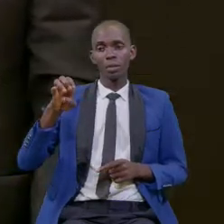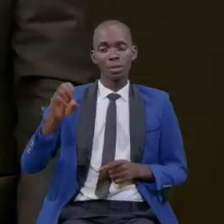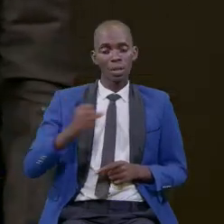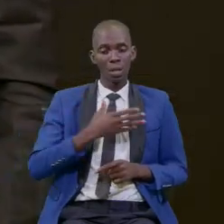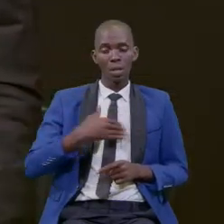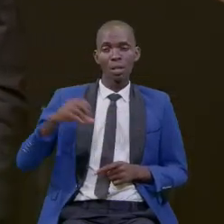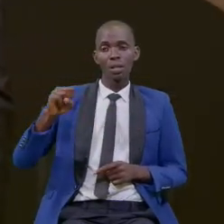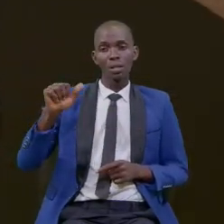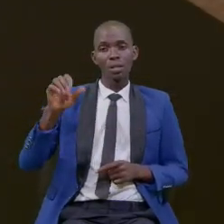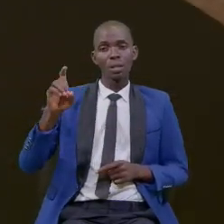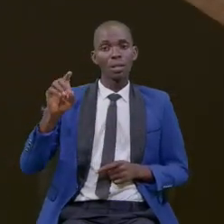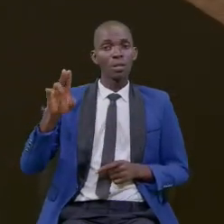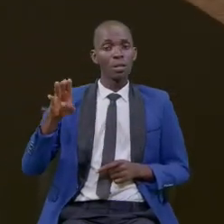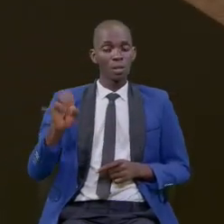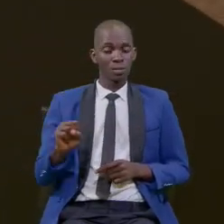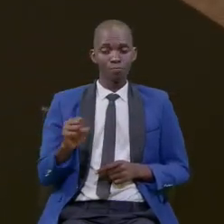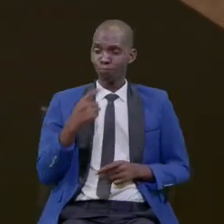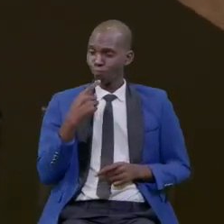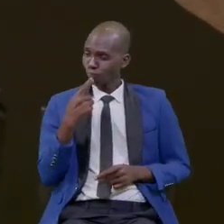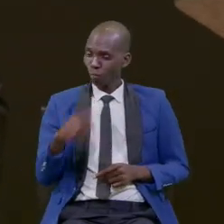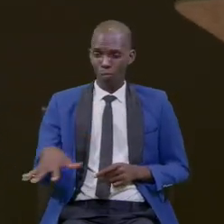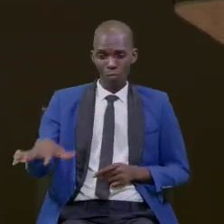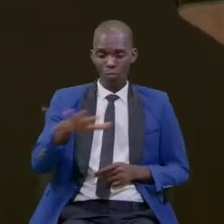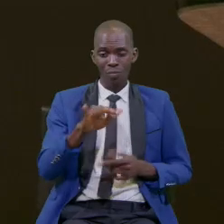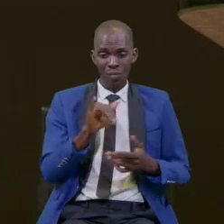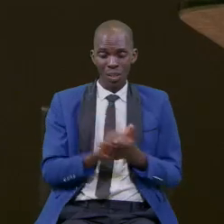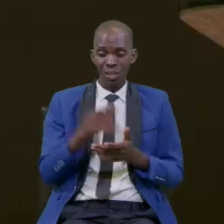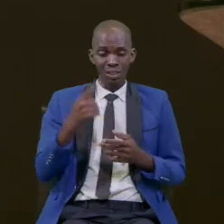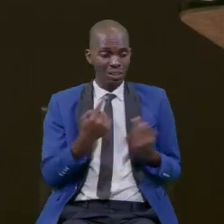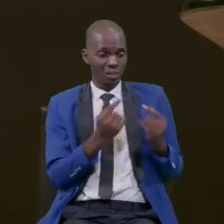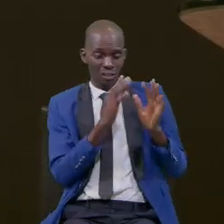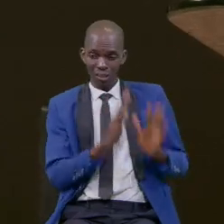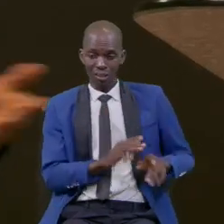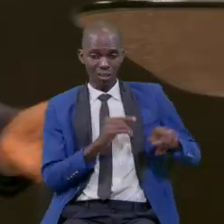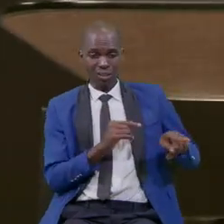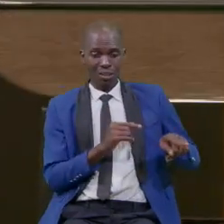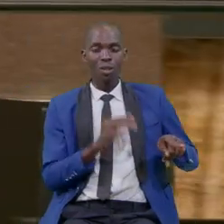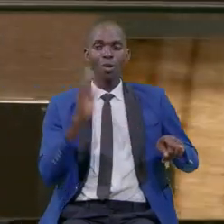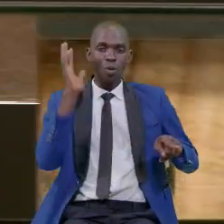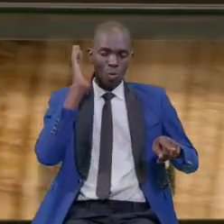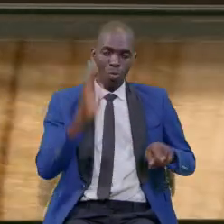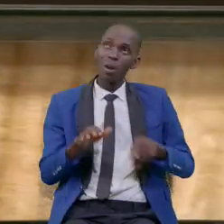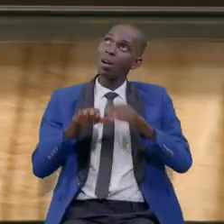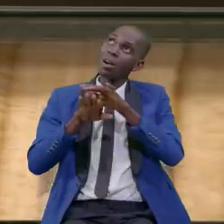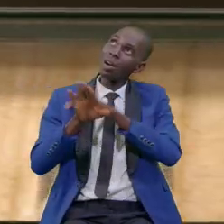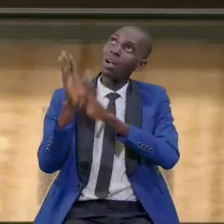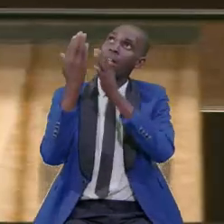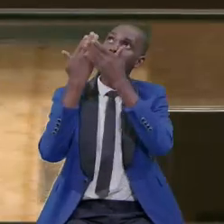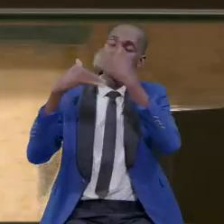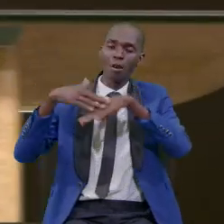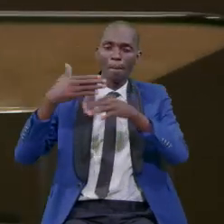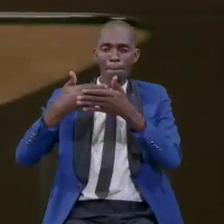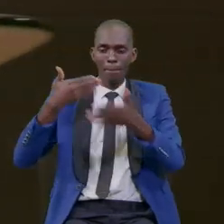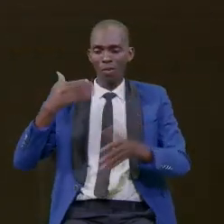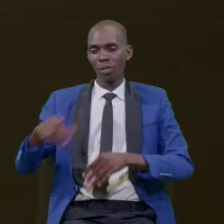the harlots and the publicans go into the kingdom of heaven, kingdom of God, before